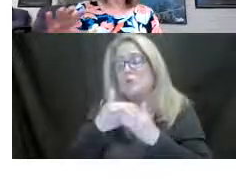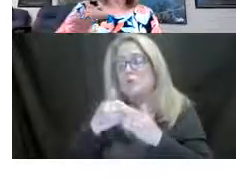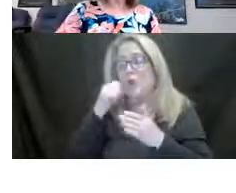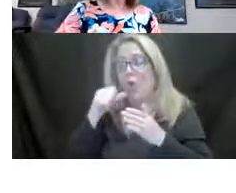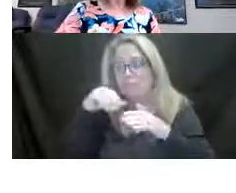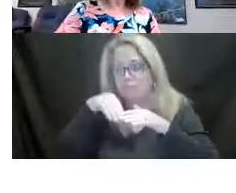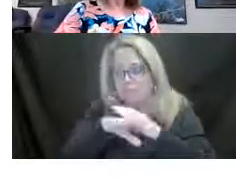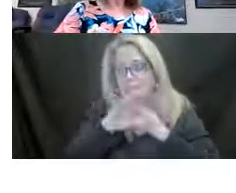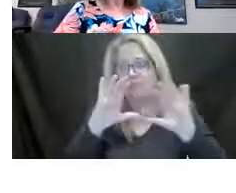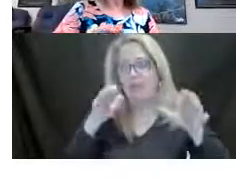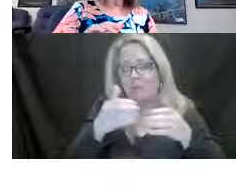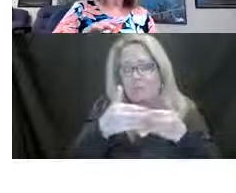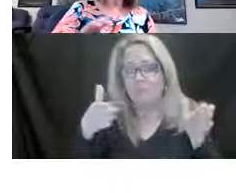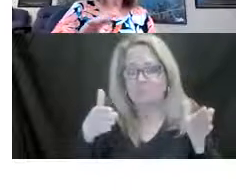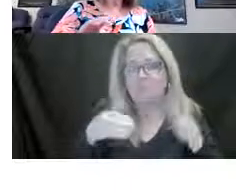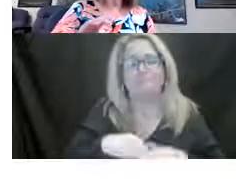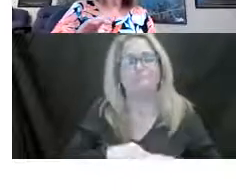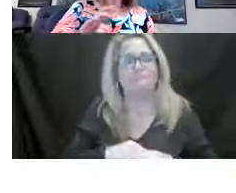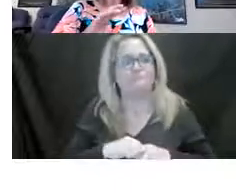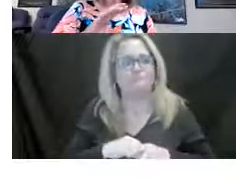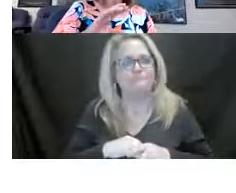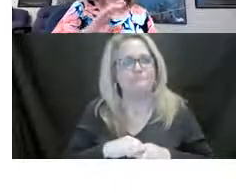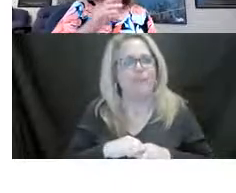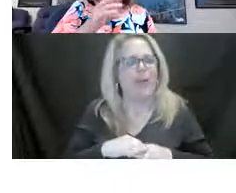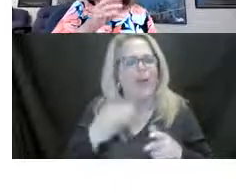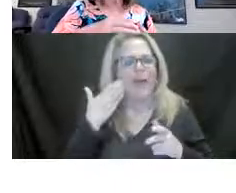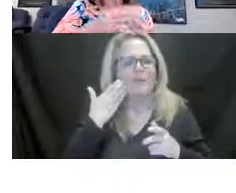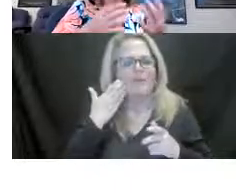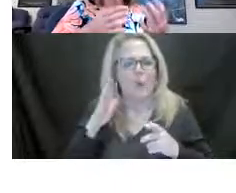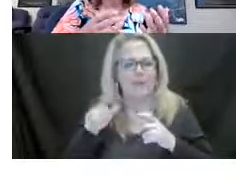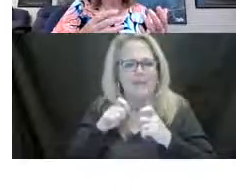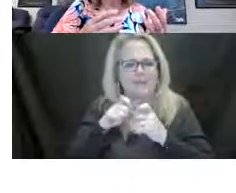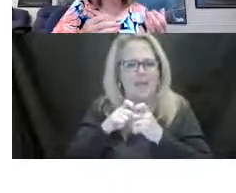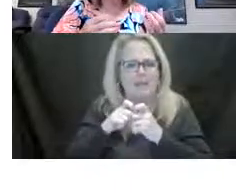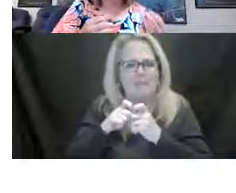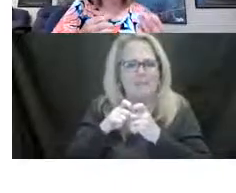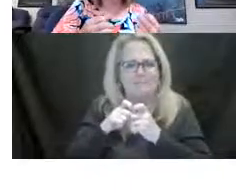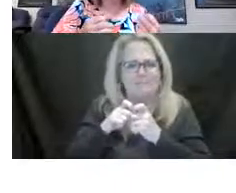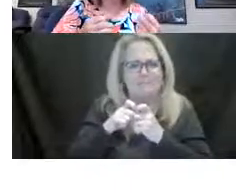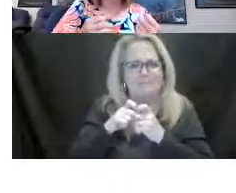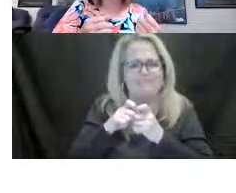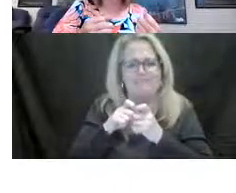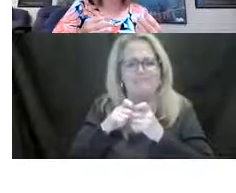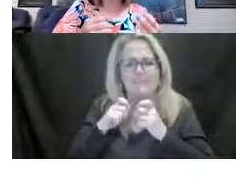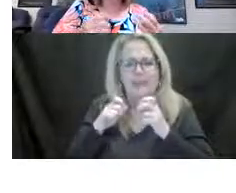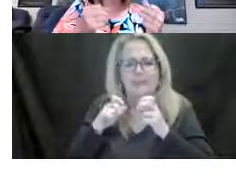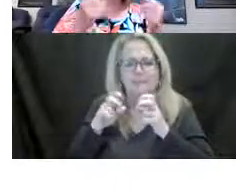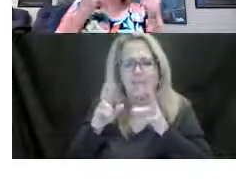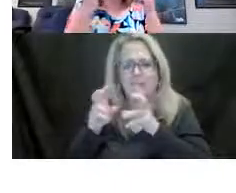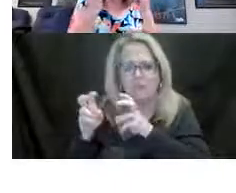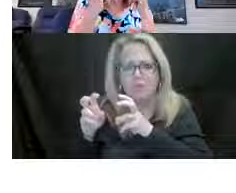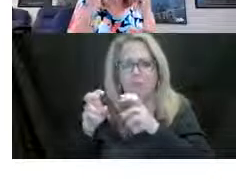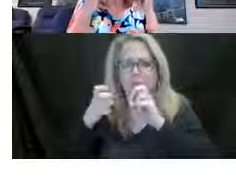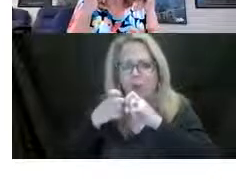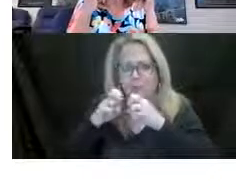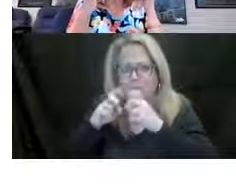not exactly sure of what the etiology was in terms of her contractures, but